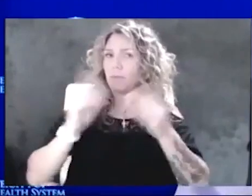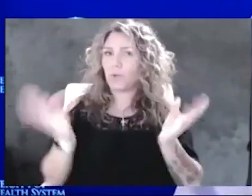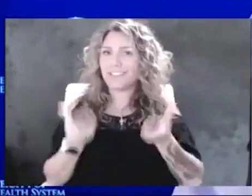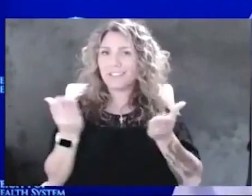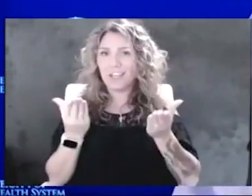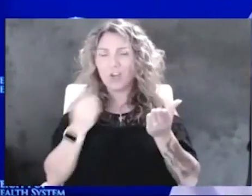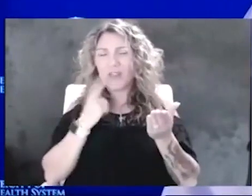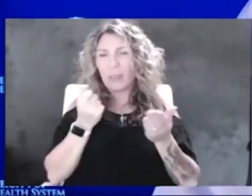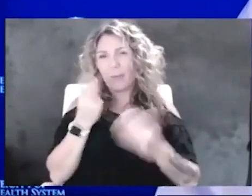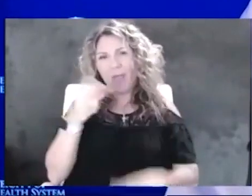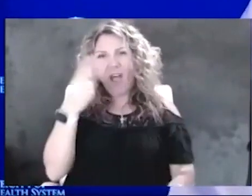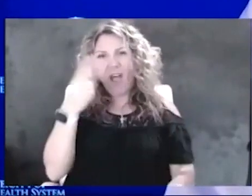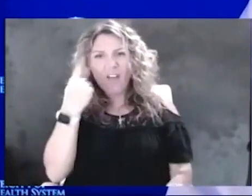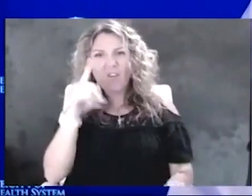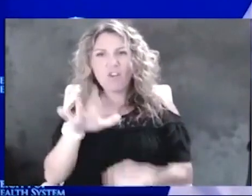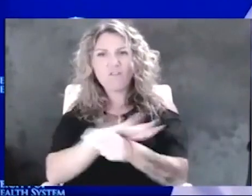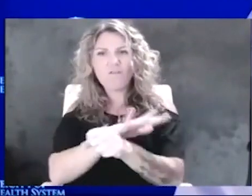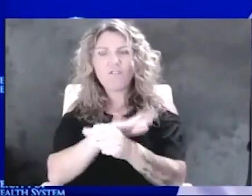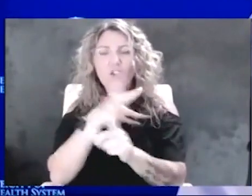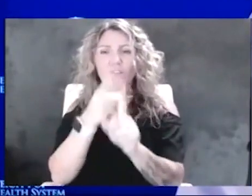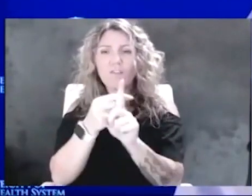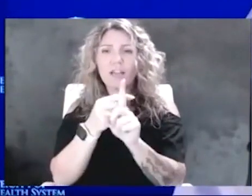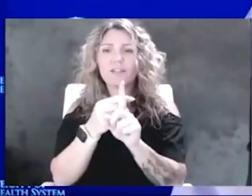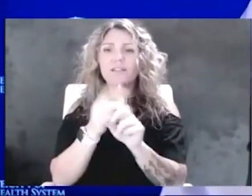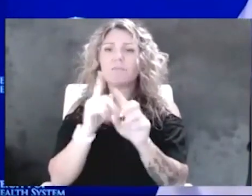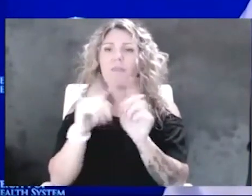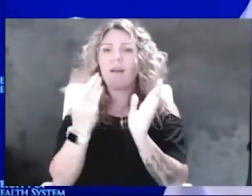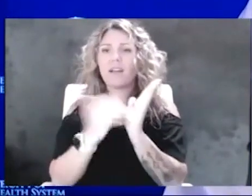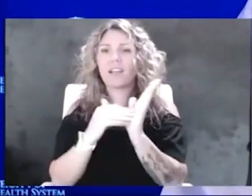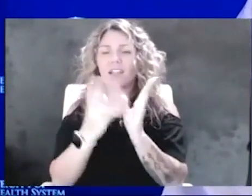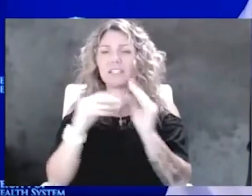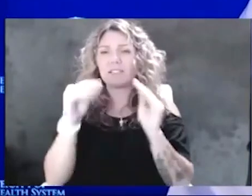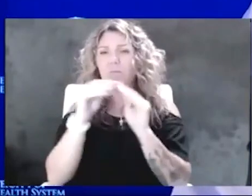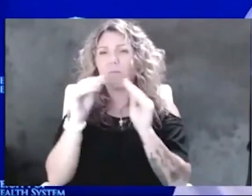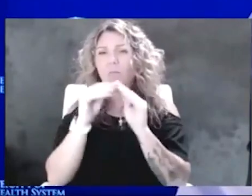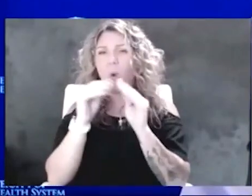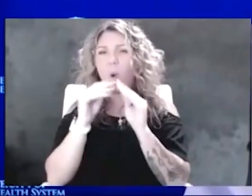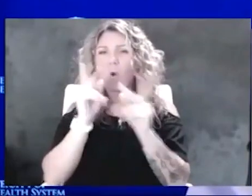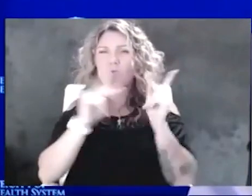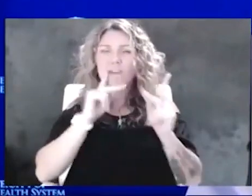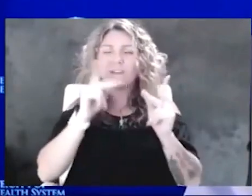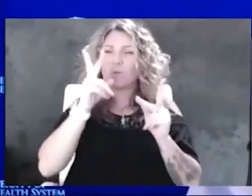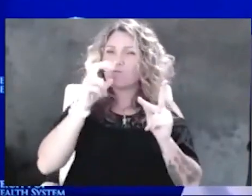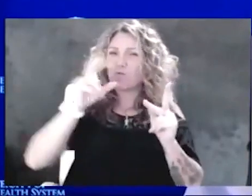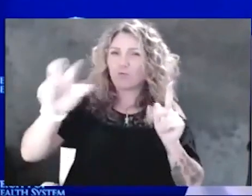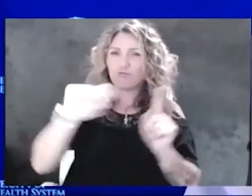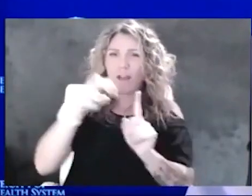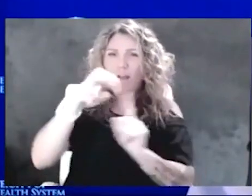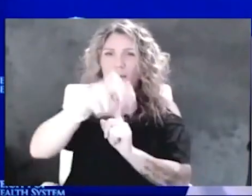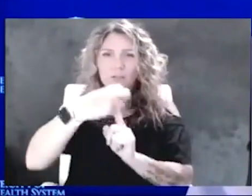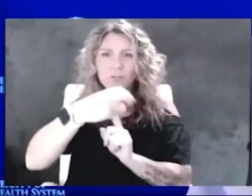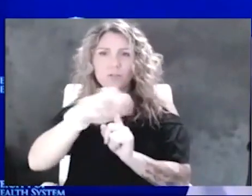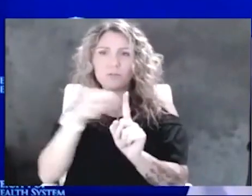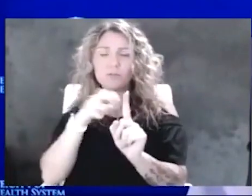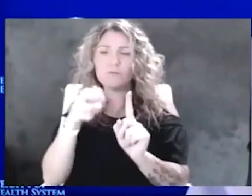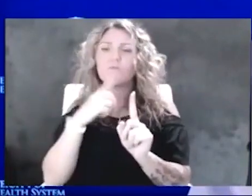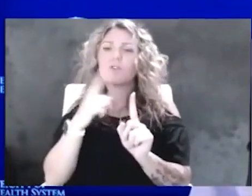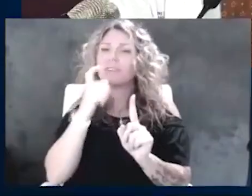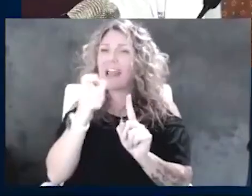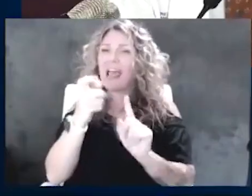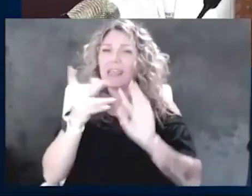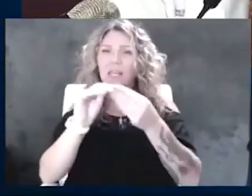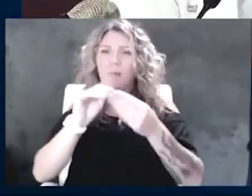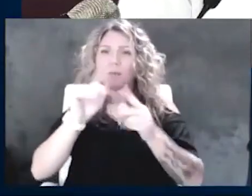for fully vaccinated. But again, I think that's more selection bias. Those are not the numbers that we have heard when we've been on the CMO